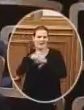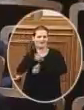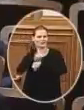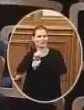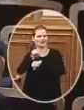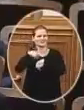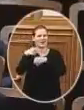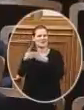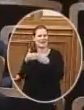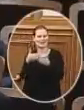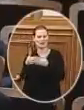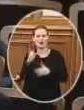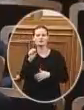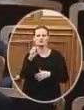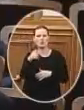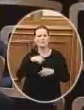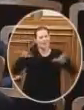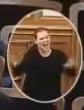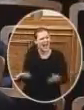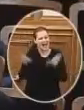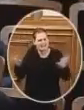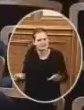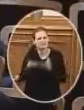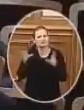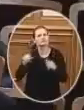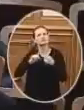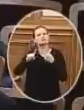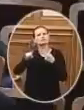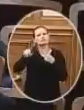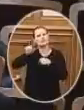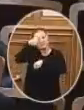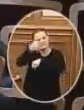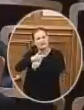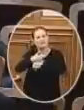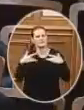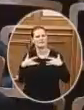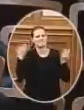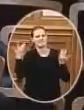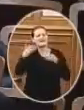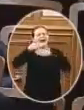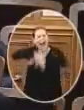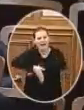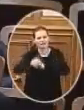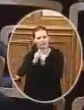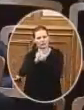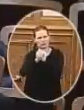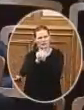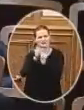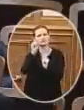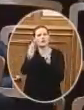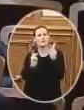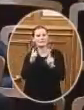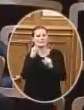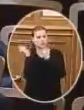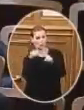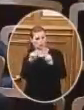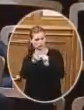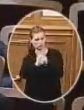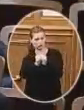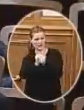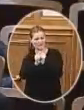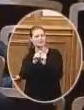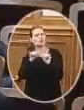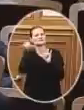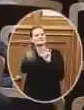So we'll be active in programming what happens after the races so that people are enticed to stay longer. But for those who do need to go, the point